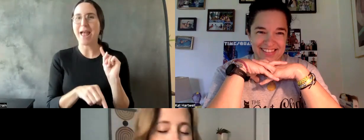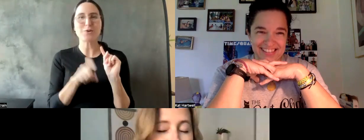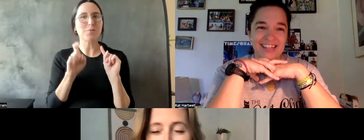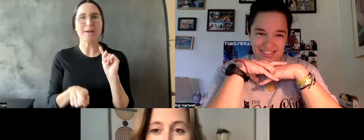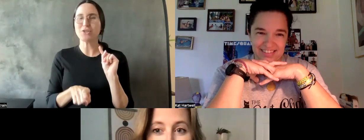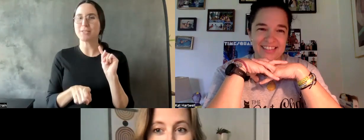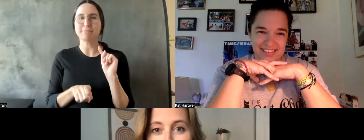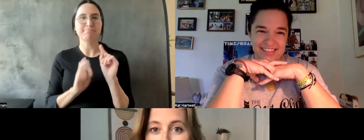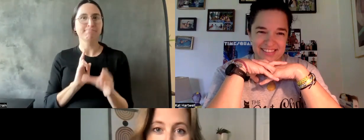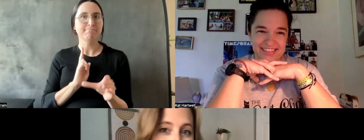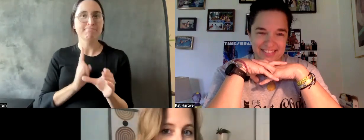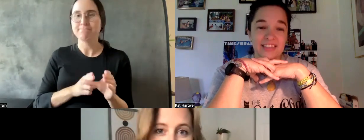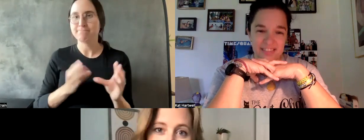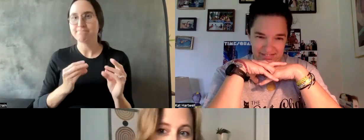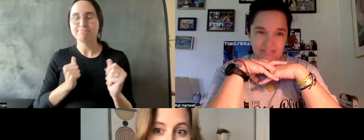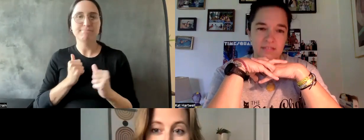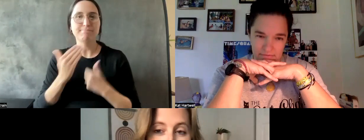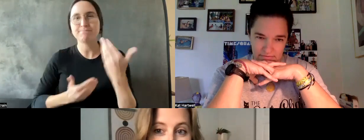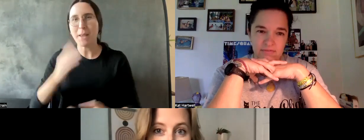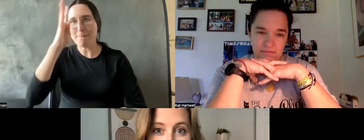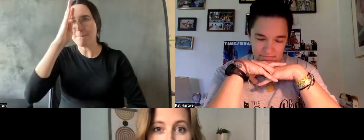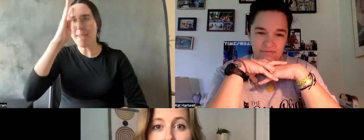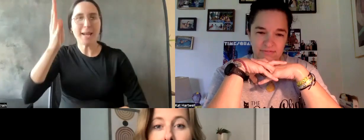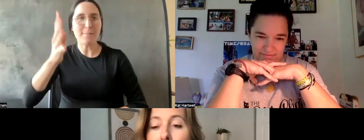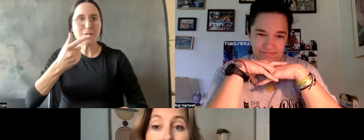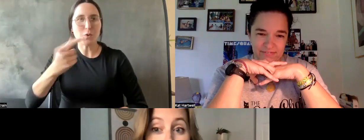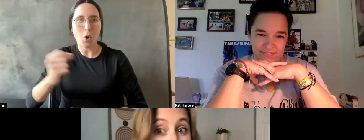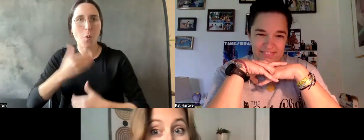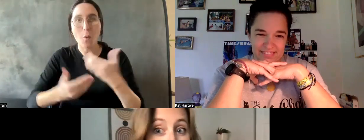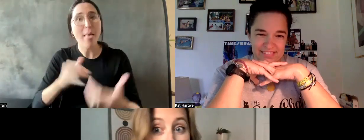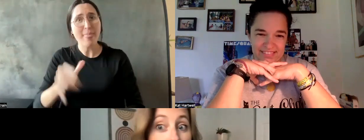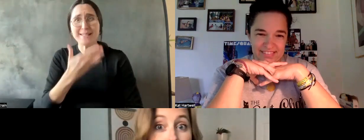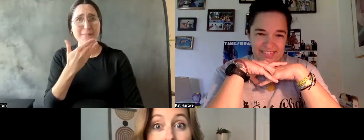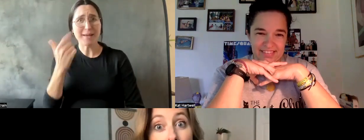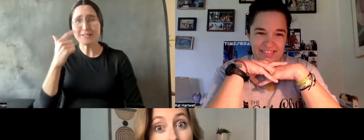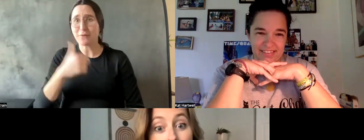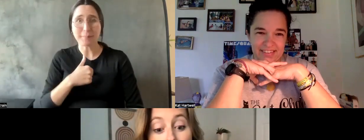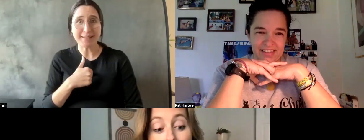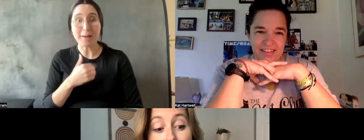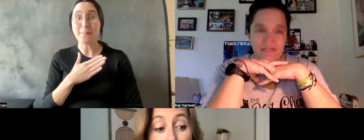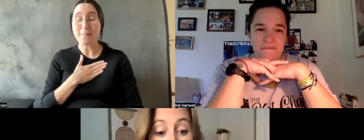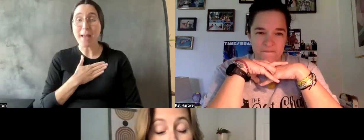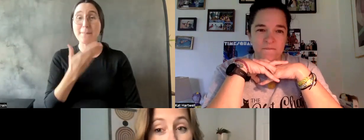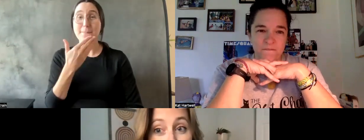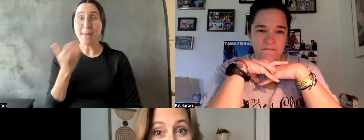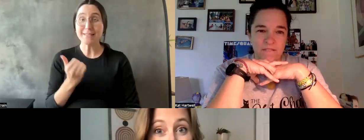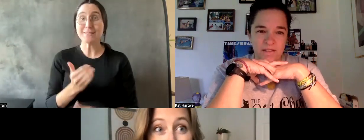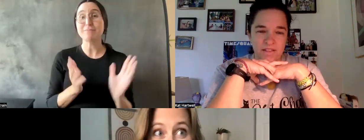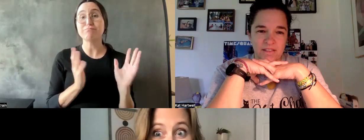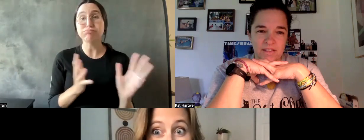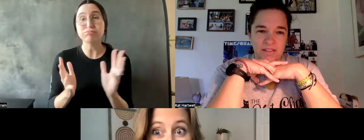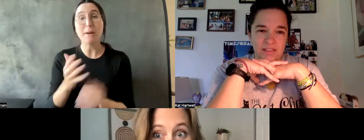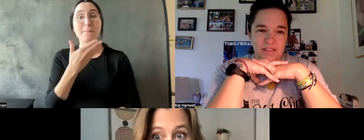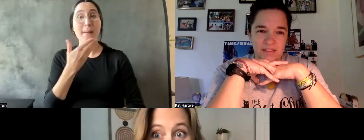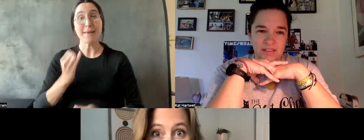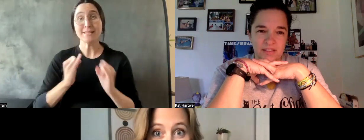best conversations and the best interviews that I do come really from the ones that I don't do a